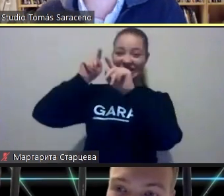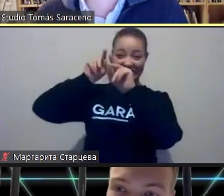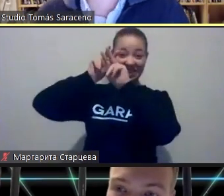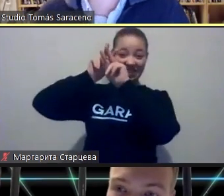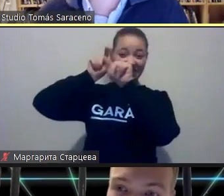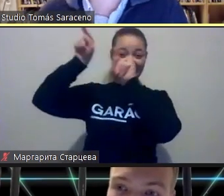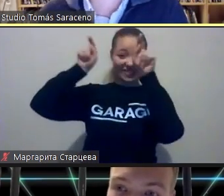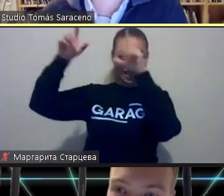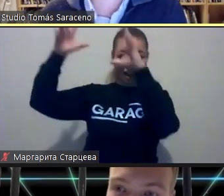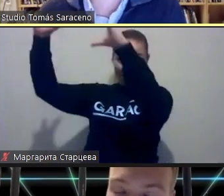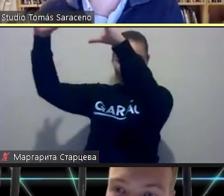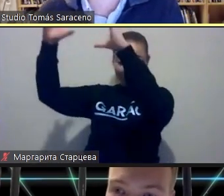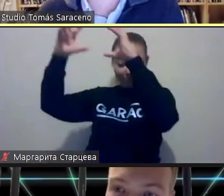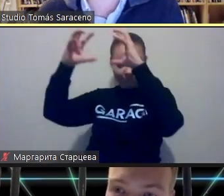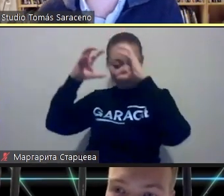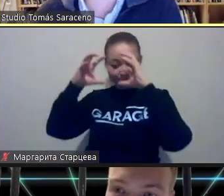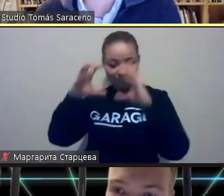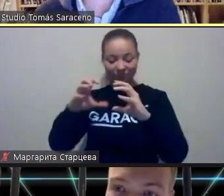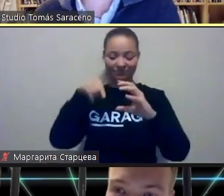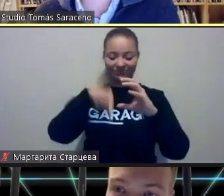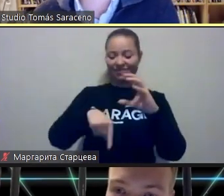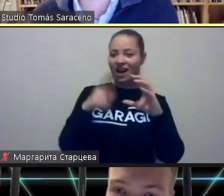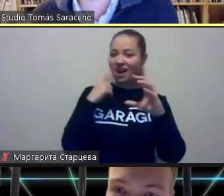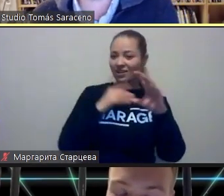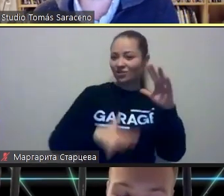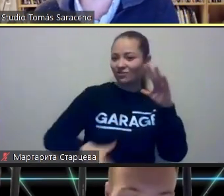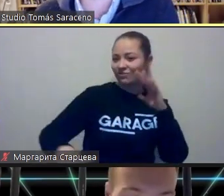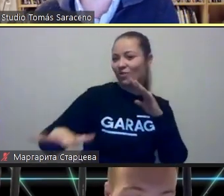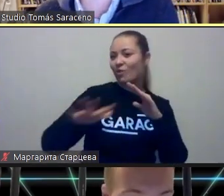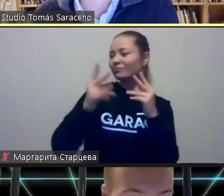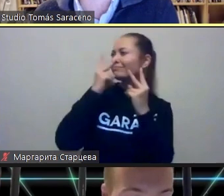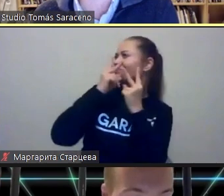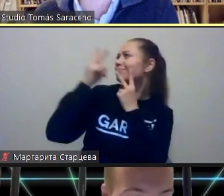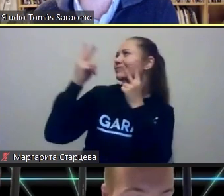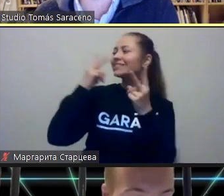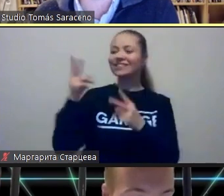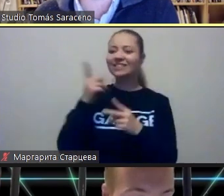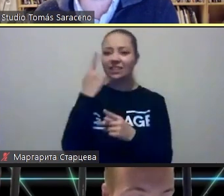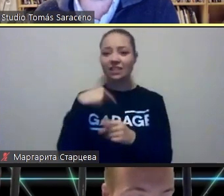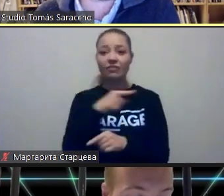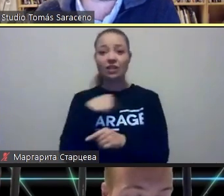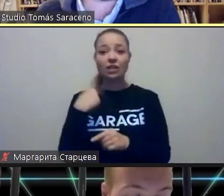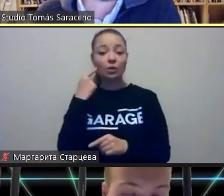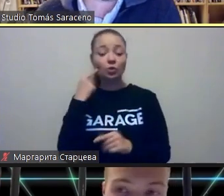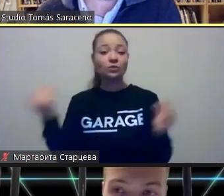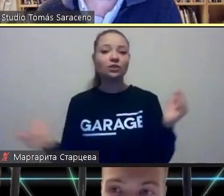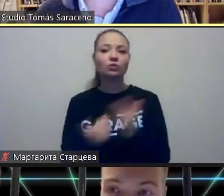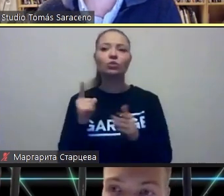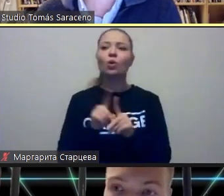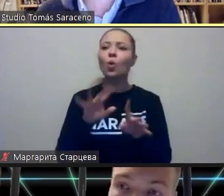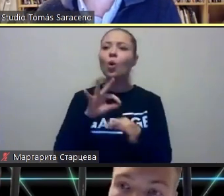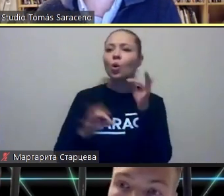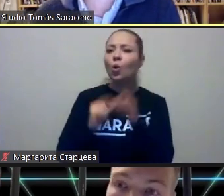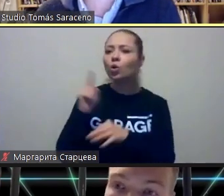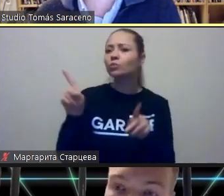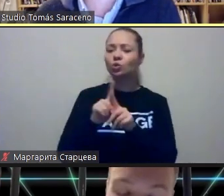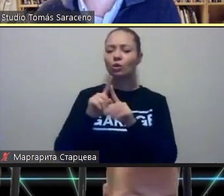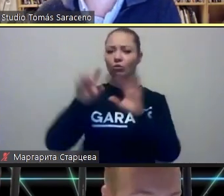how we could, you know, rethink a little bit what space is, and how we, by working together, we could maybe,